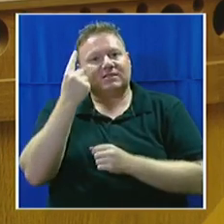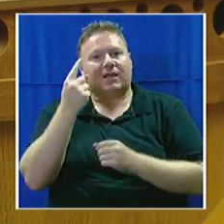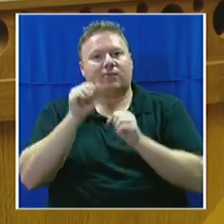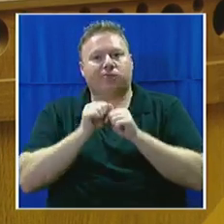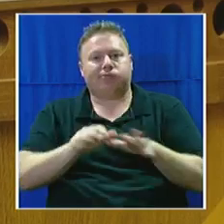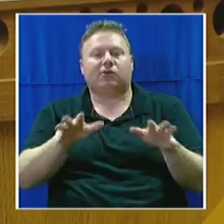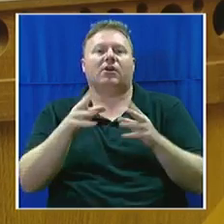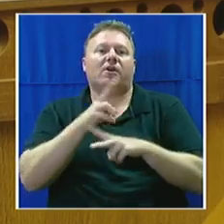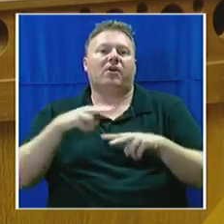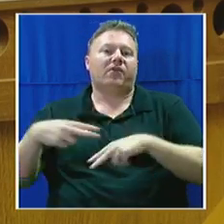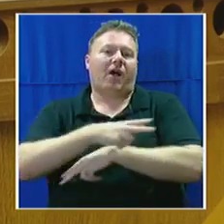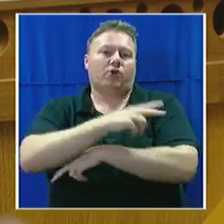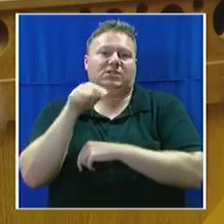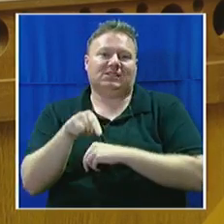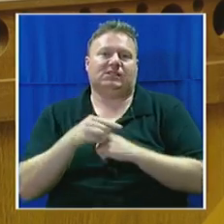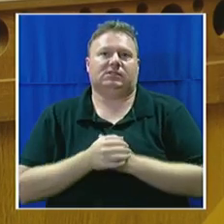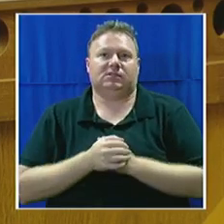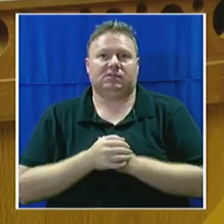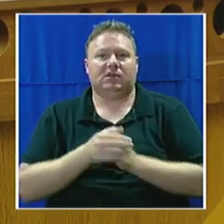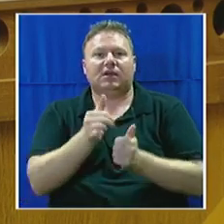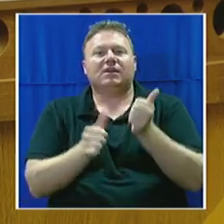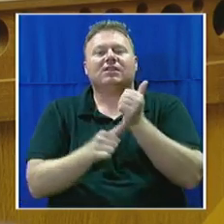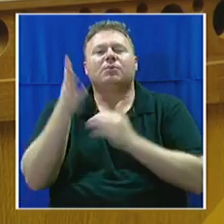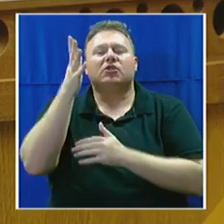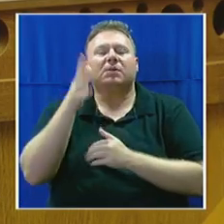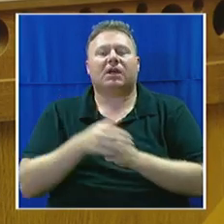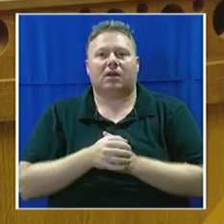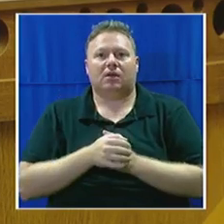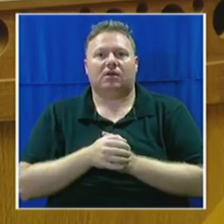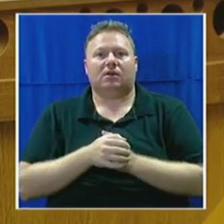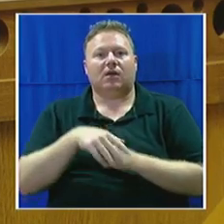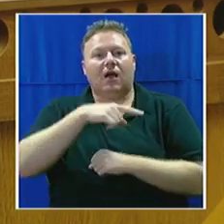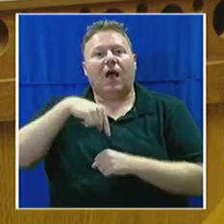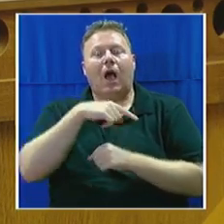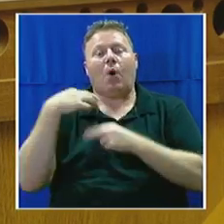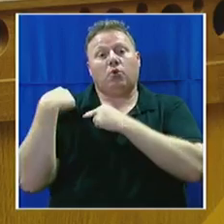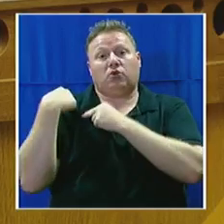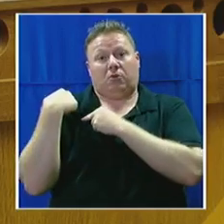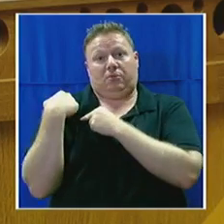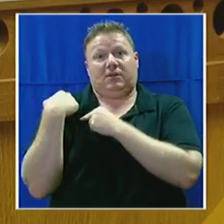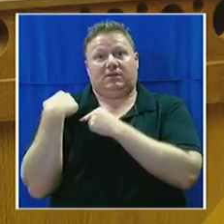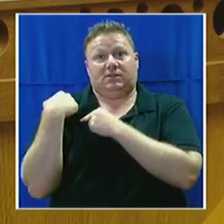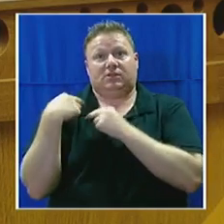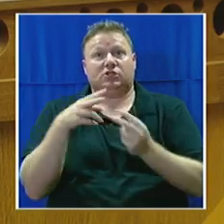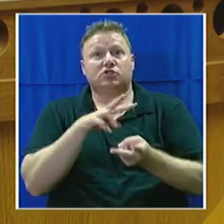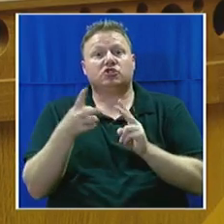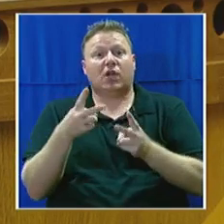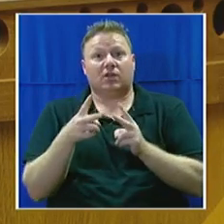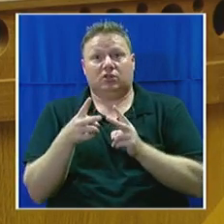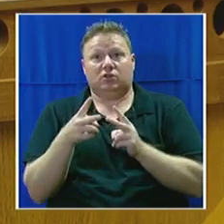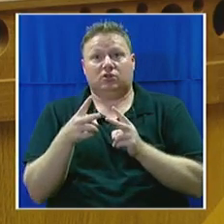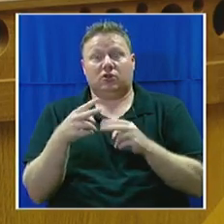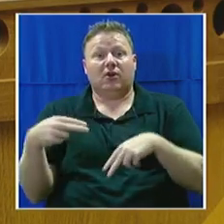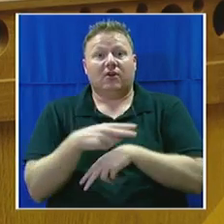this virus. Honorable Deputy Speaker, it is also our collective responsibility to change the stigma surrounding